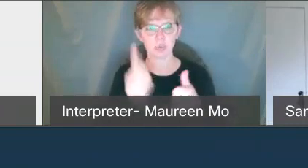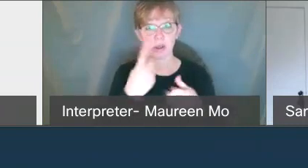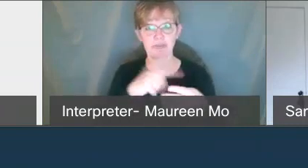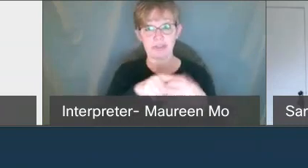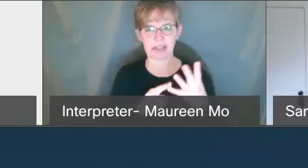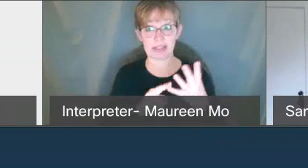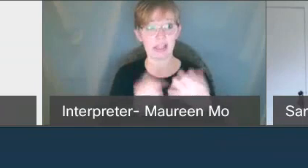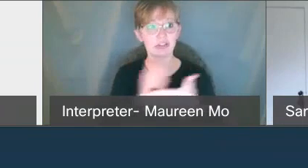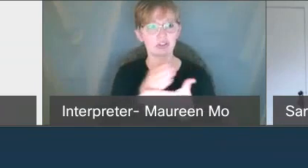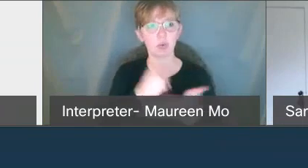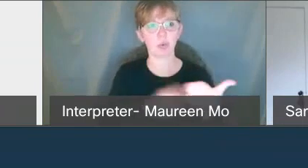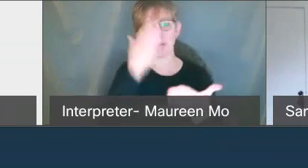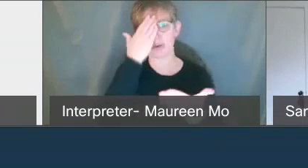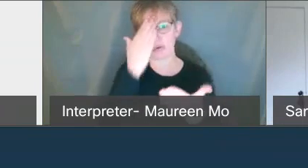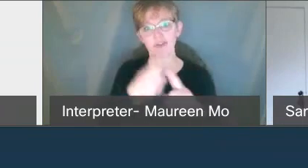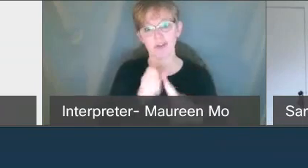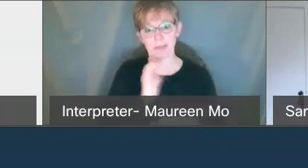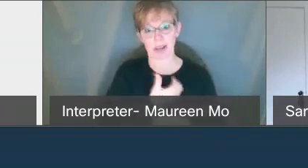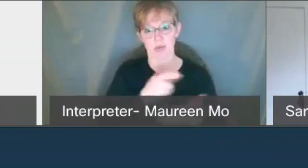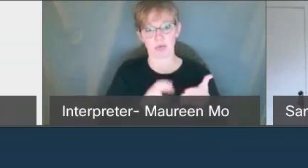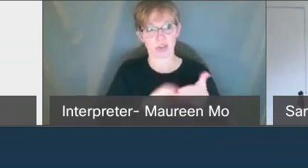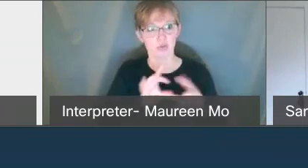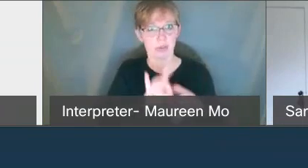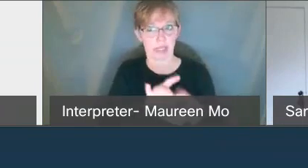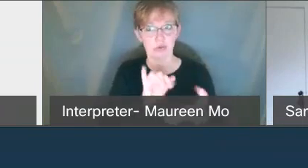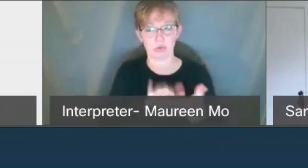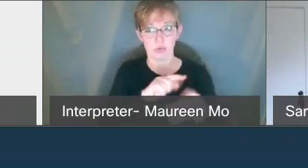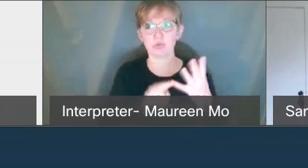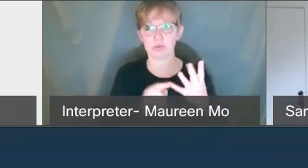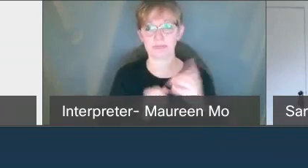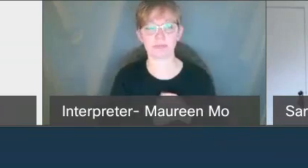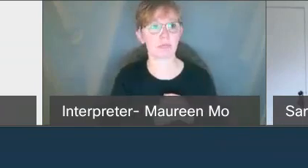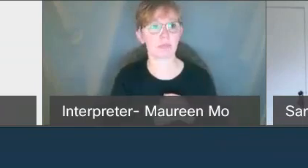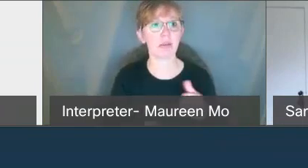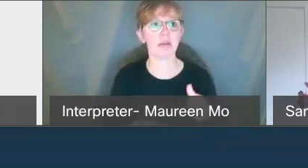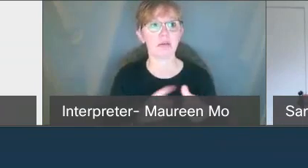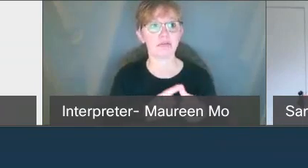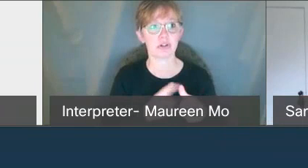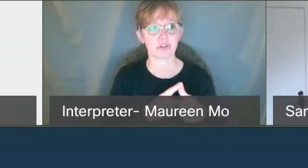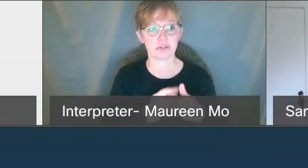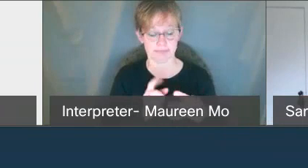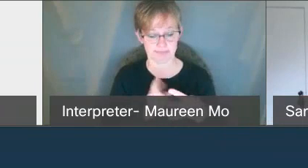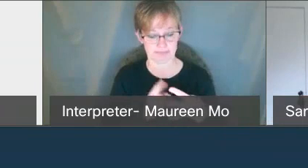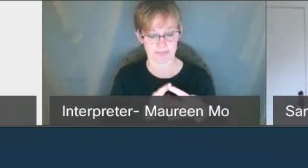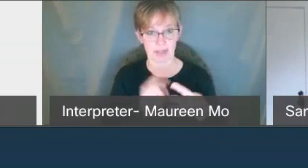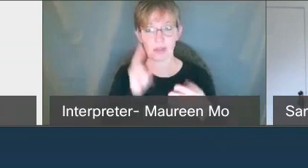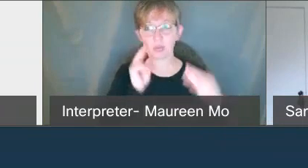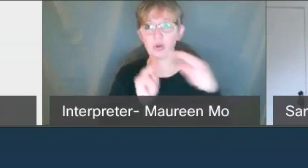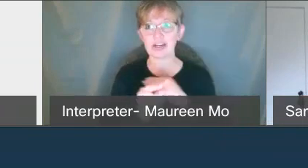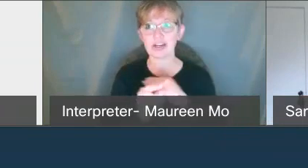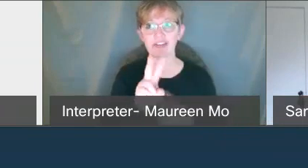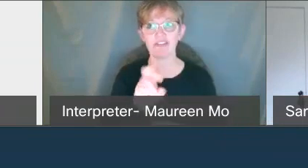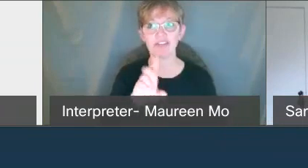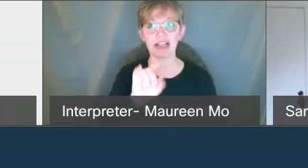in the data on these risk assessment instruments. So first, starting with predictive validity. This